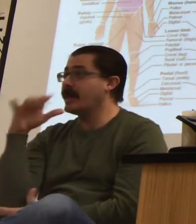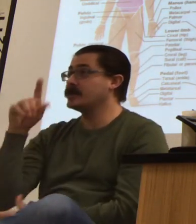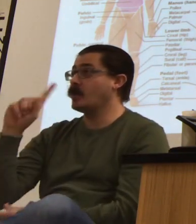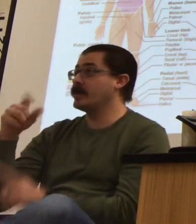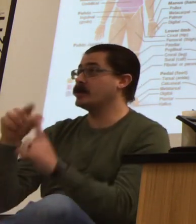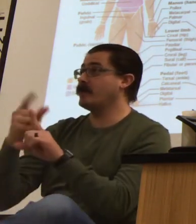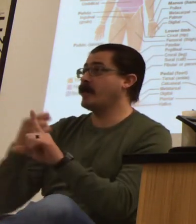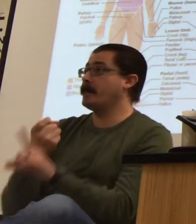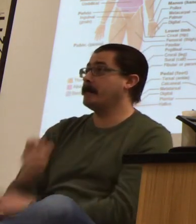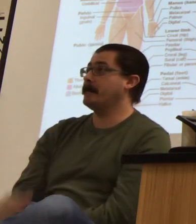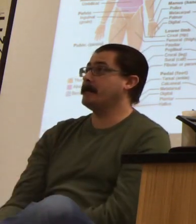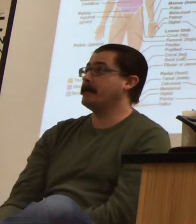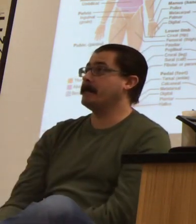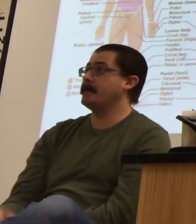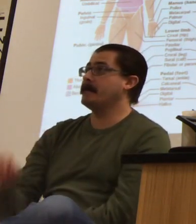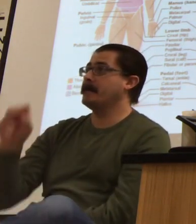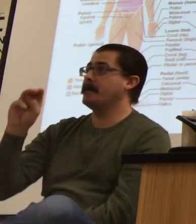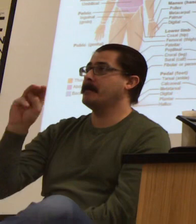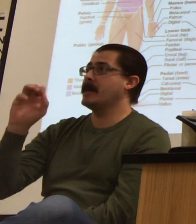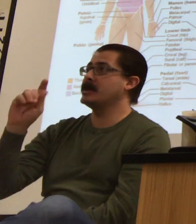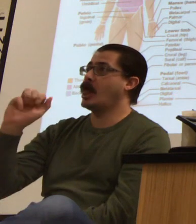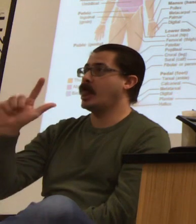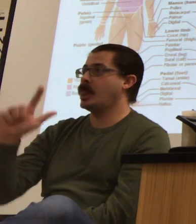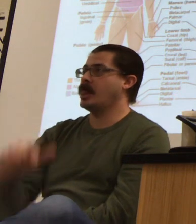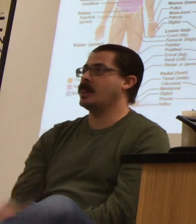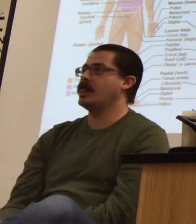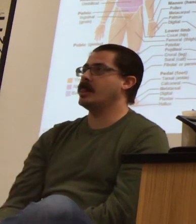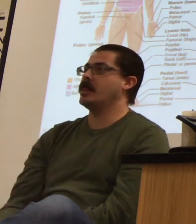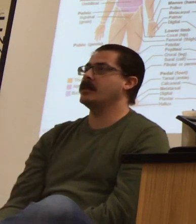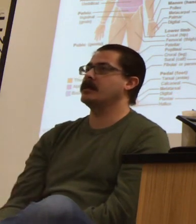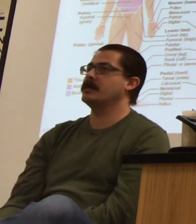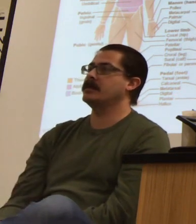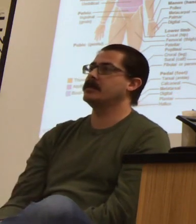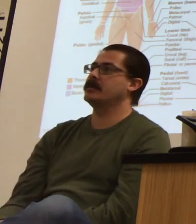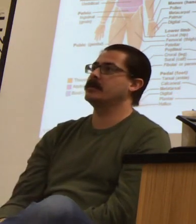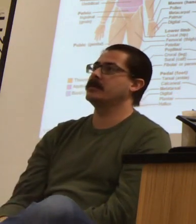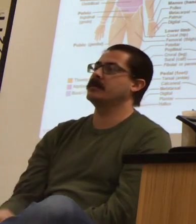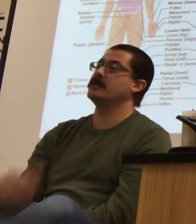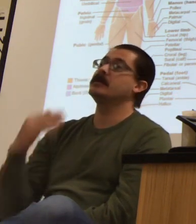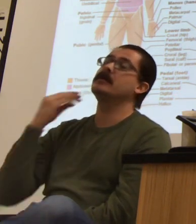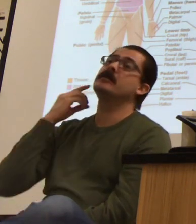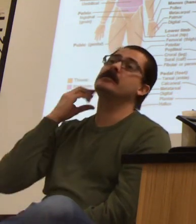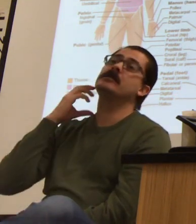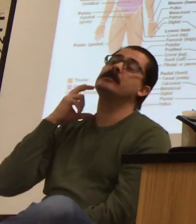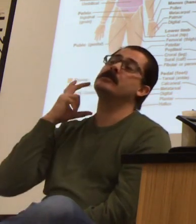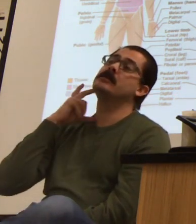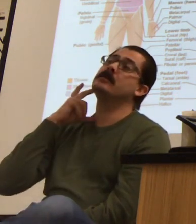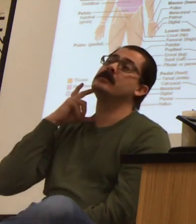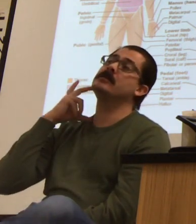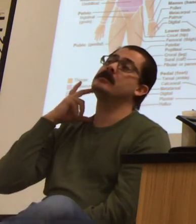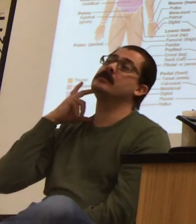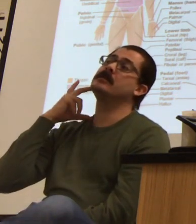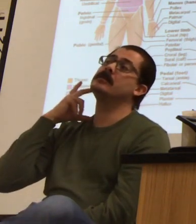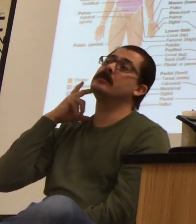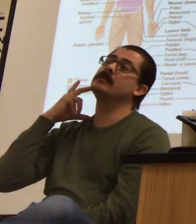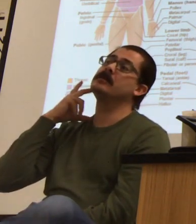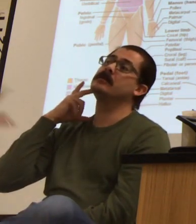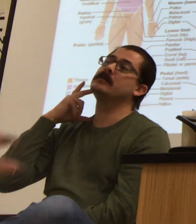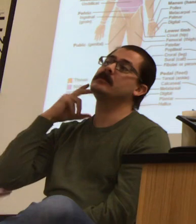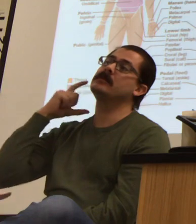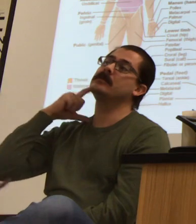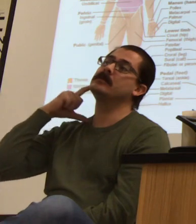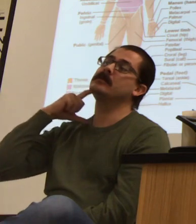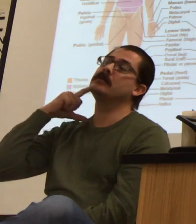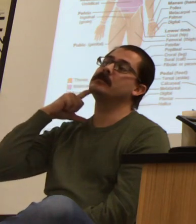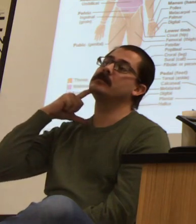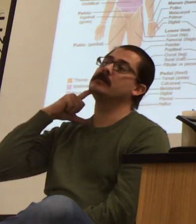from. Okay. All right, moving on to head and then neck. Neck is the cervical region is